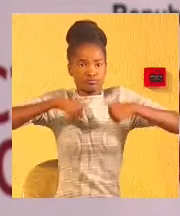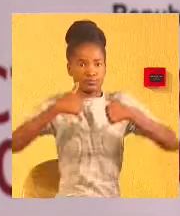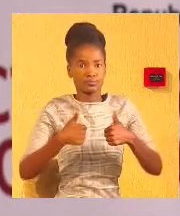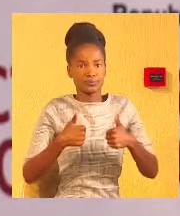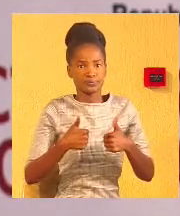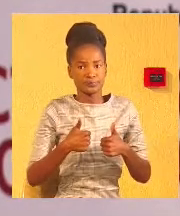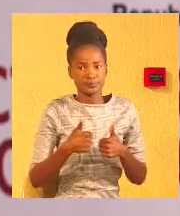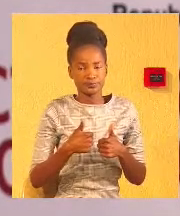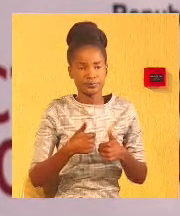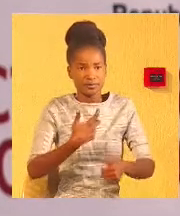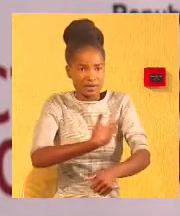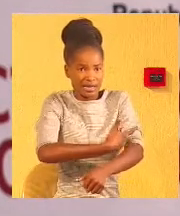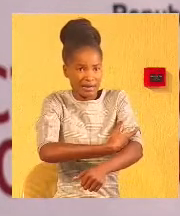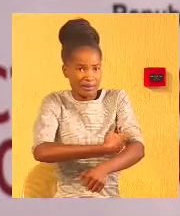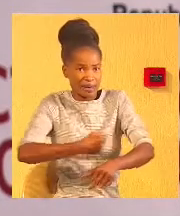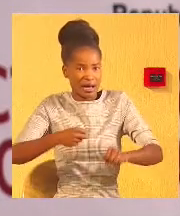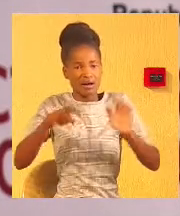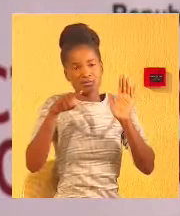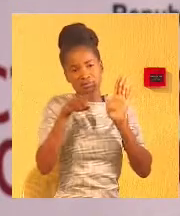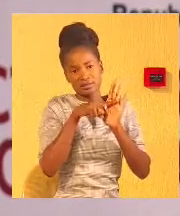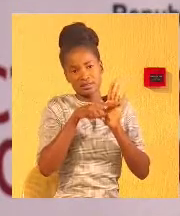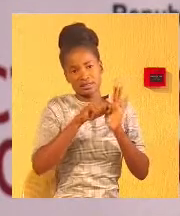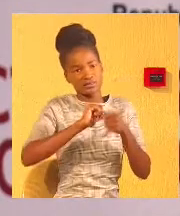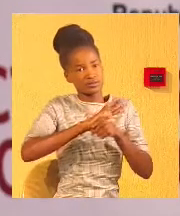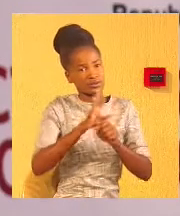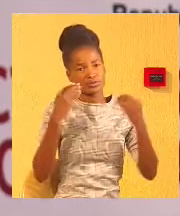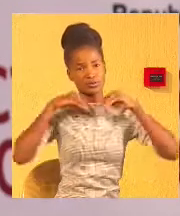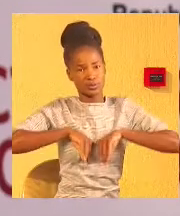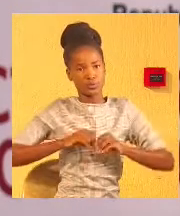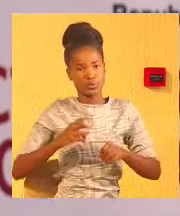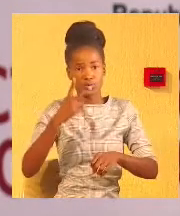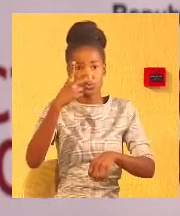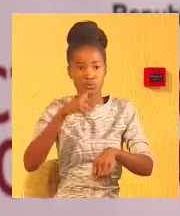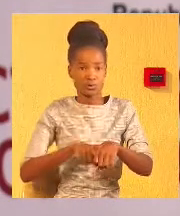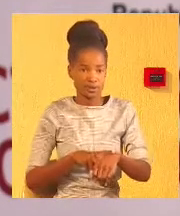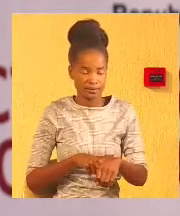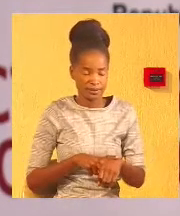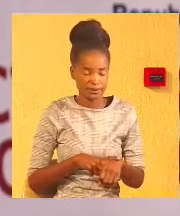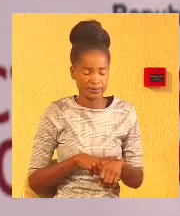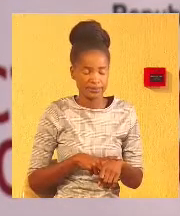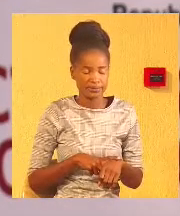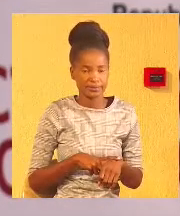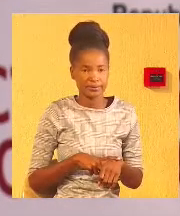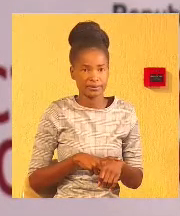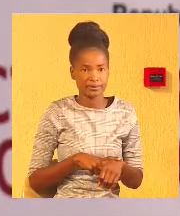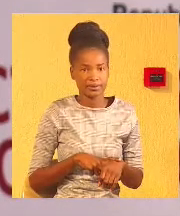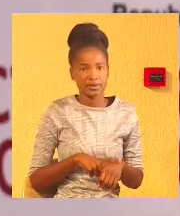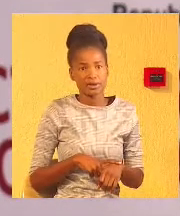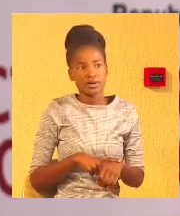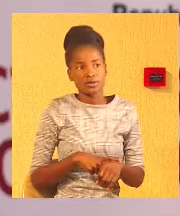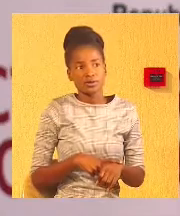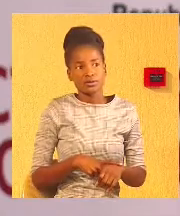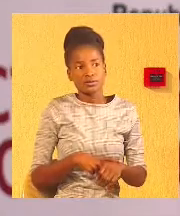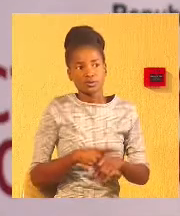This patient has tested negative for COVID-19 twice. So they were